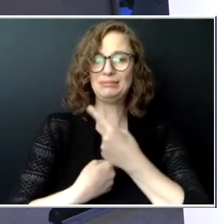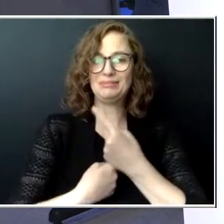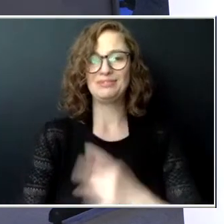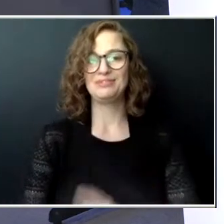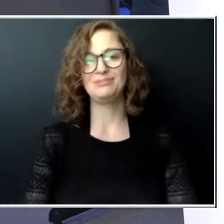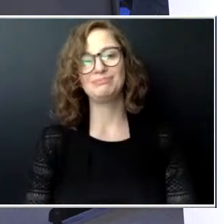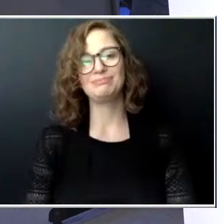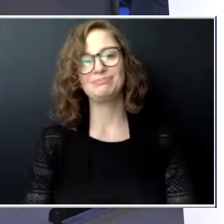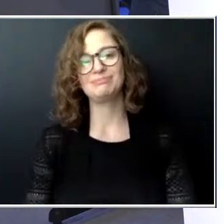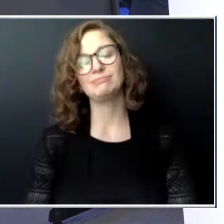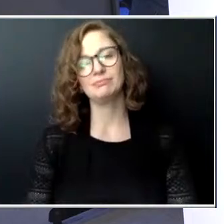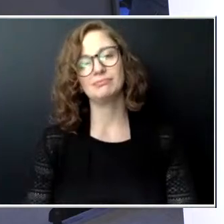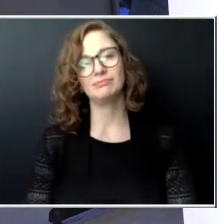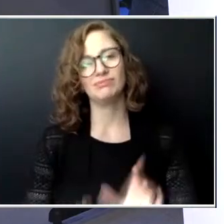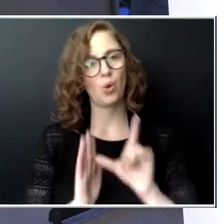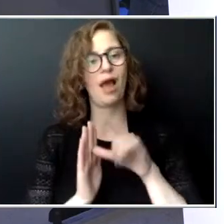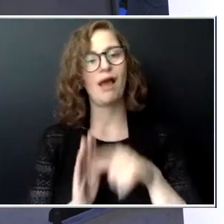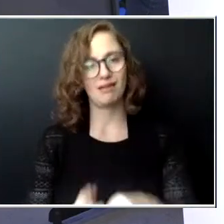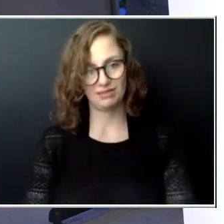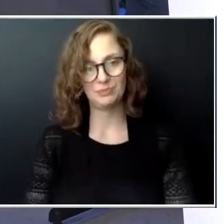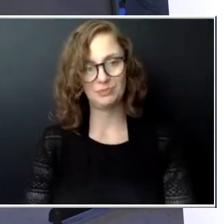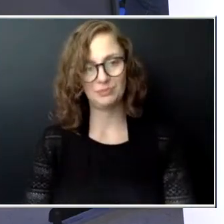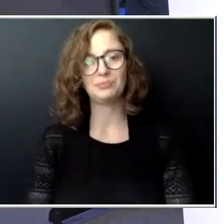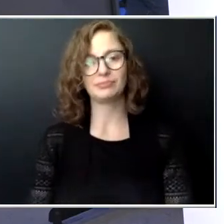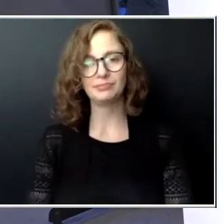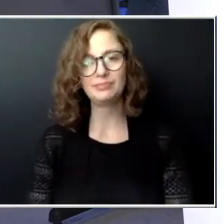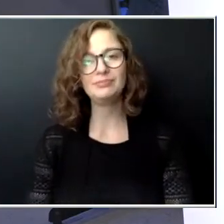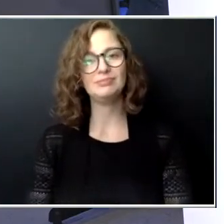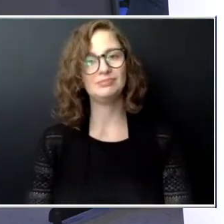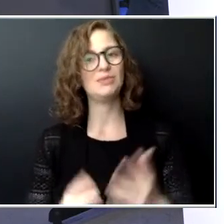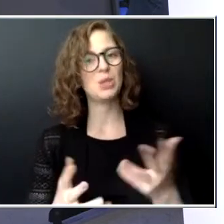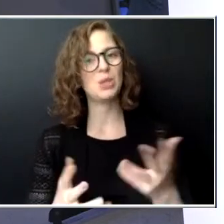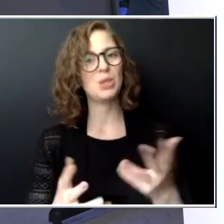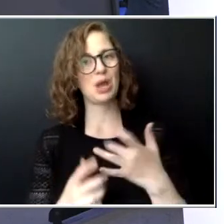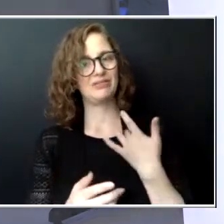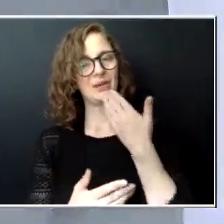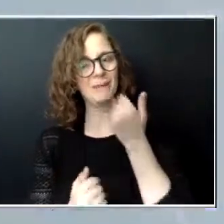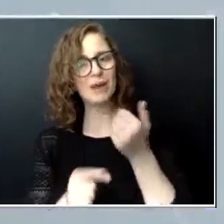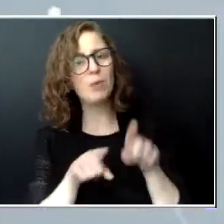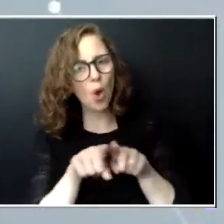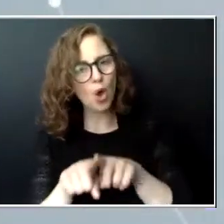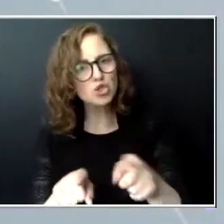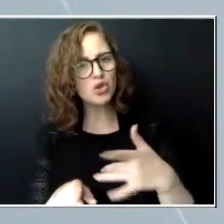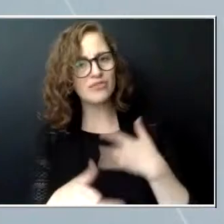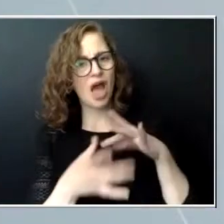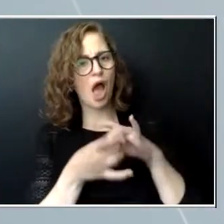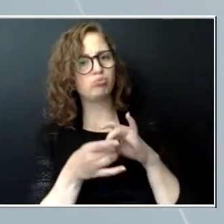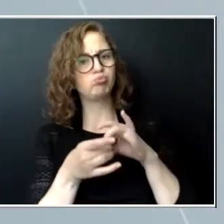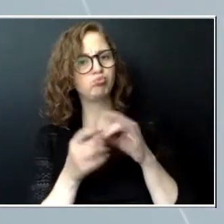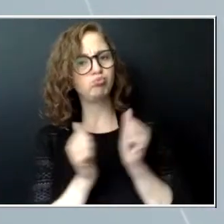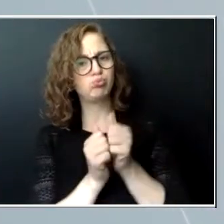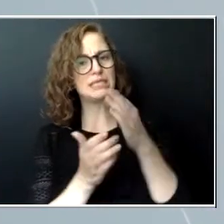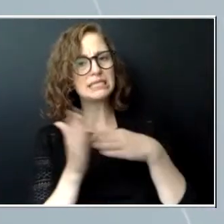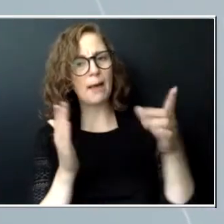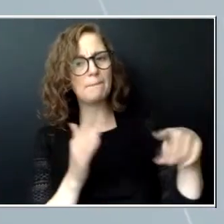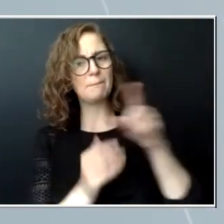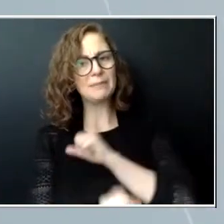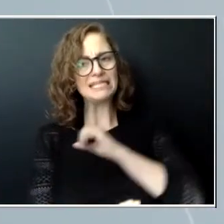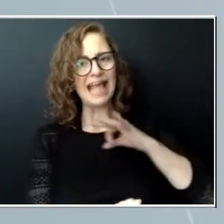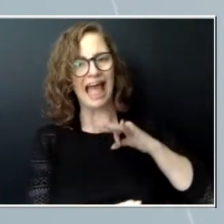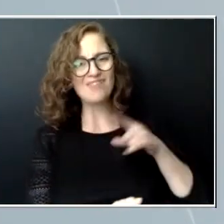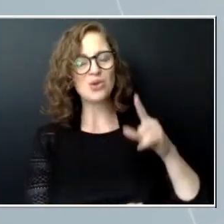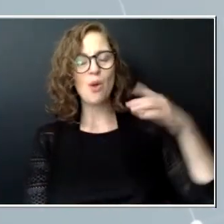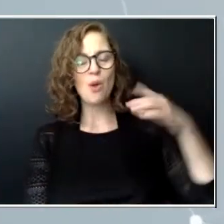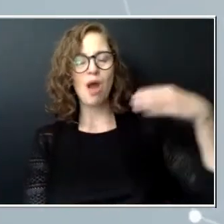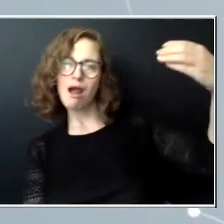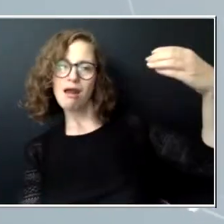trying recovery to get, time, yeah. right, wanting to feel better, but you also kind of had a bond with some of those folks. You were taking selfies with people, yeah. the care team. I, These became like